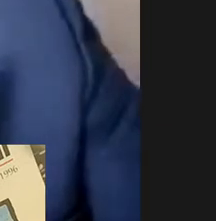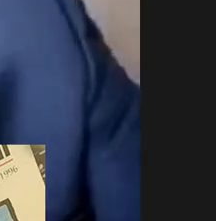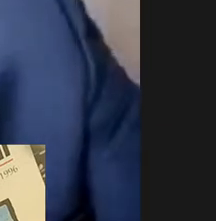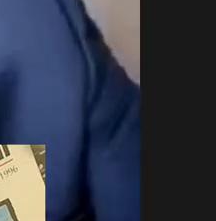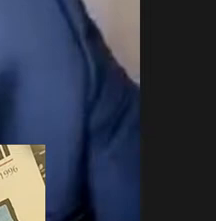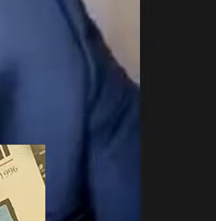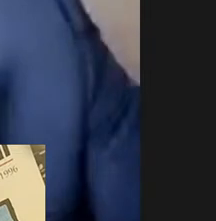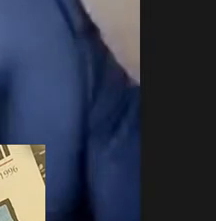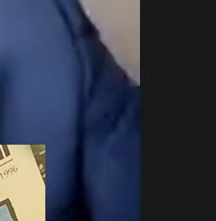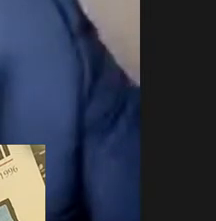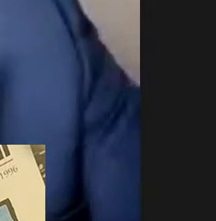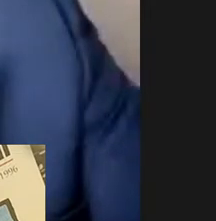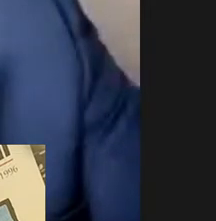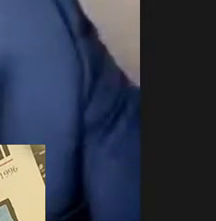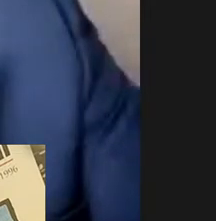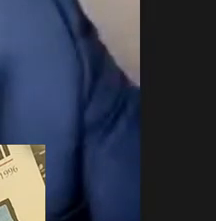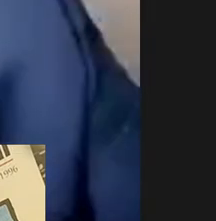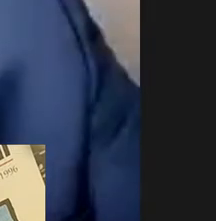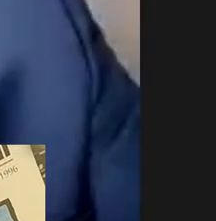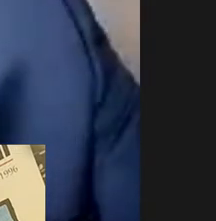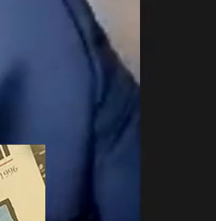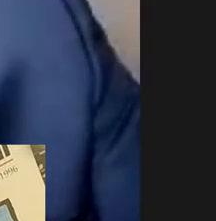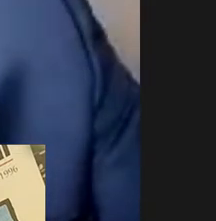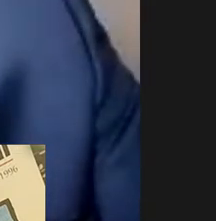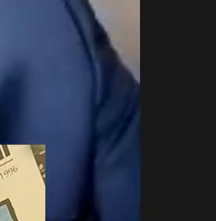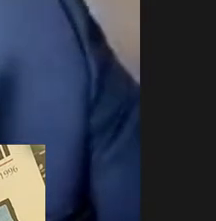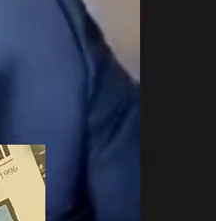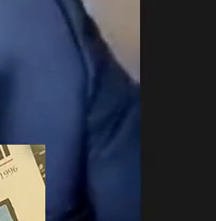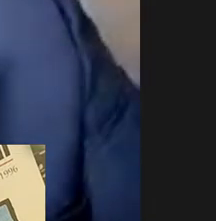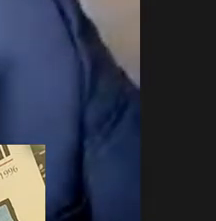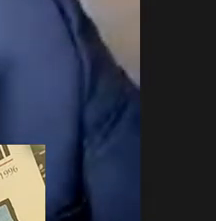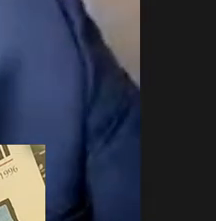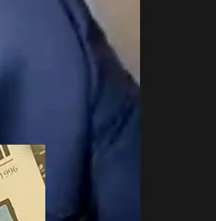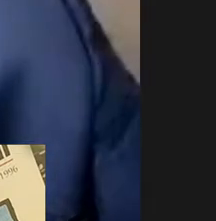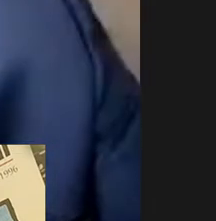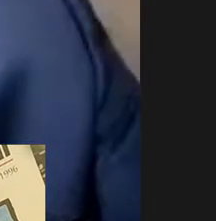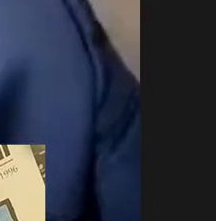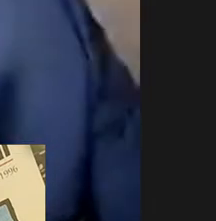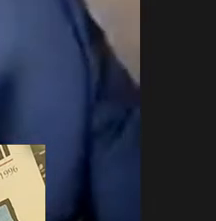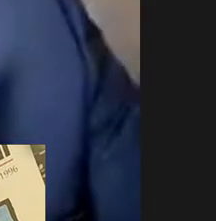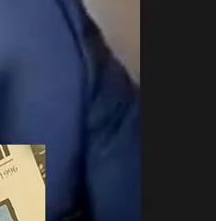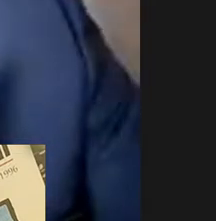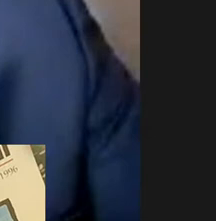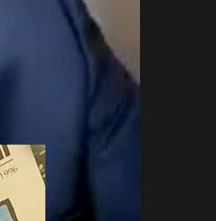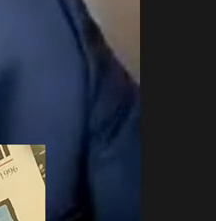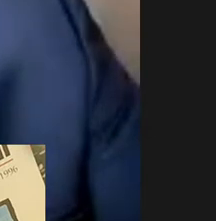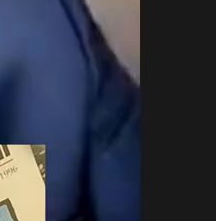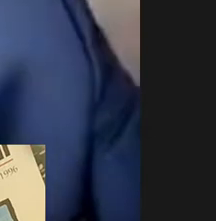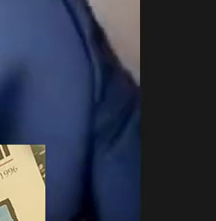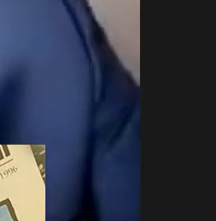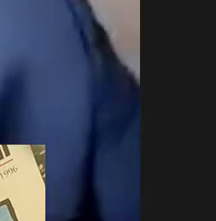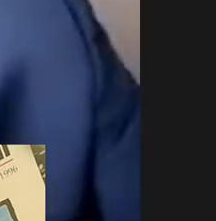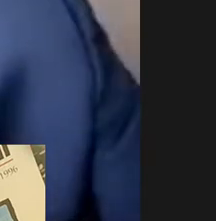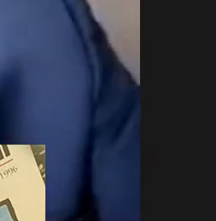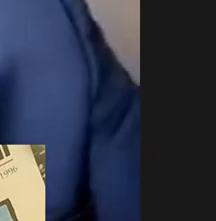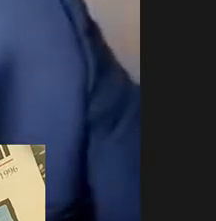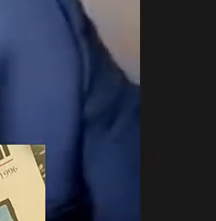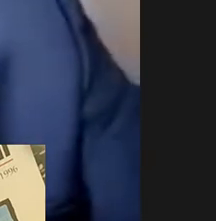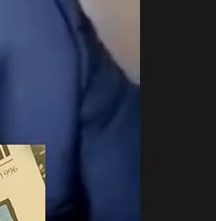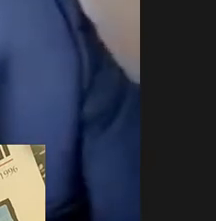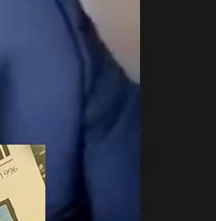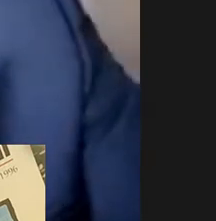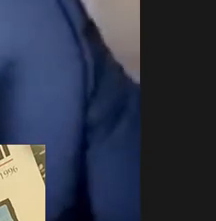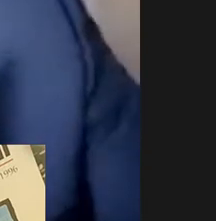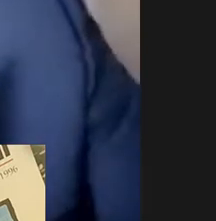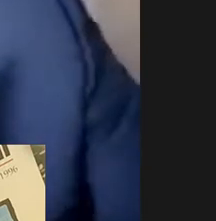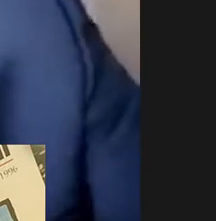not going to talk about the technical details that confuse many people as the answer is done but I'll be very simple and practical this